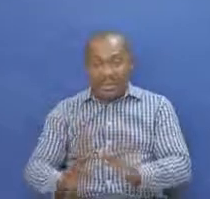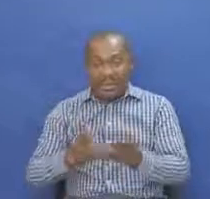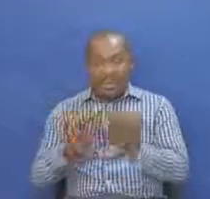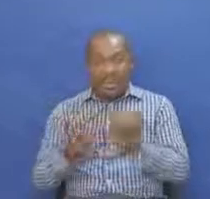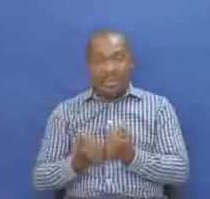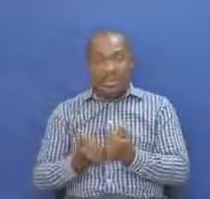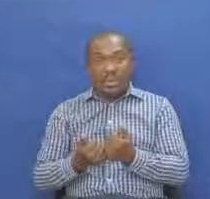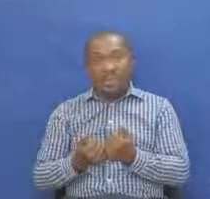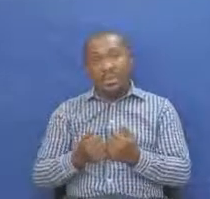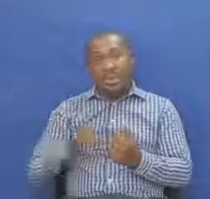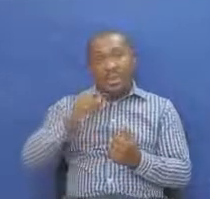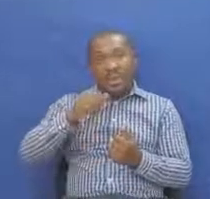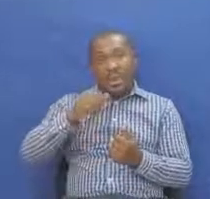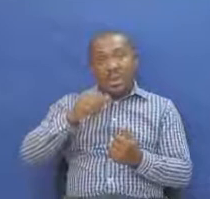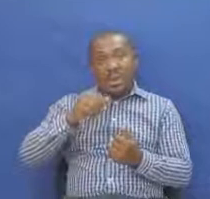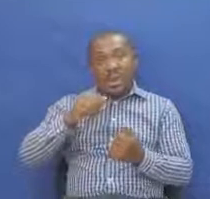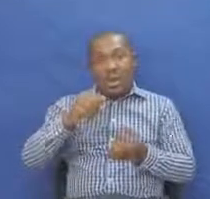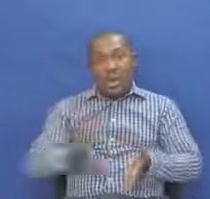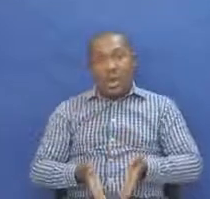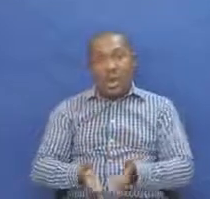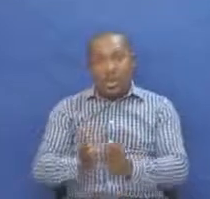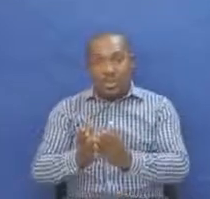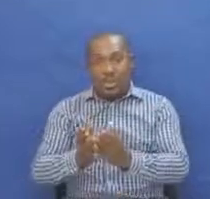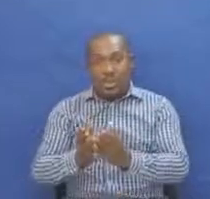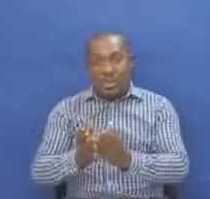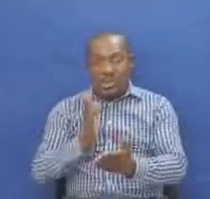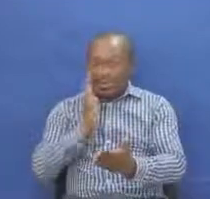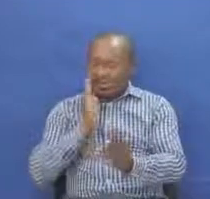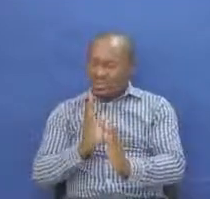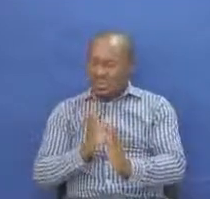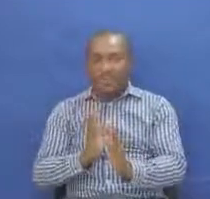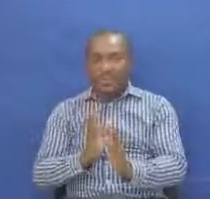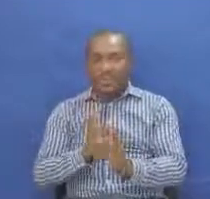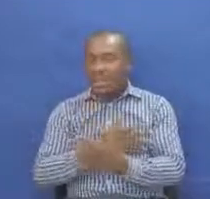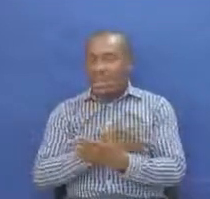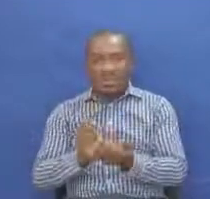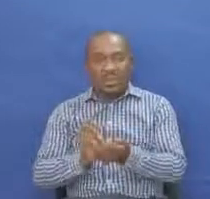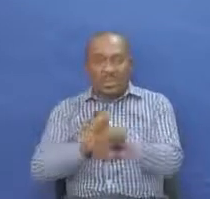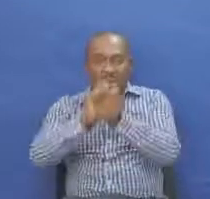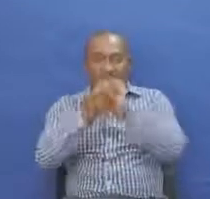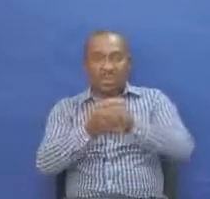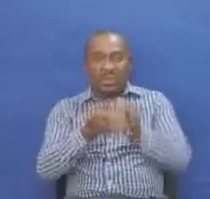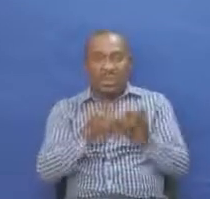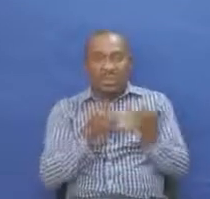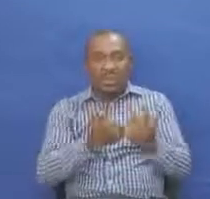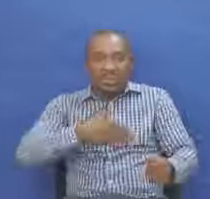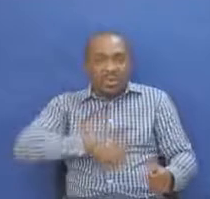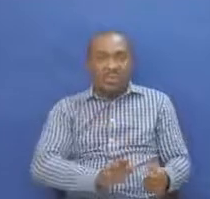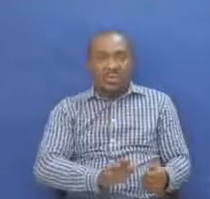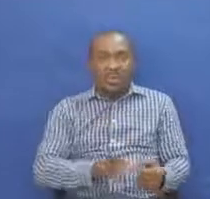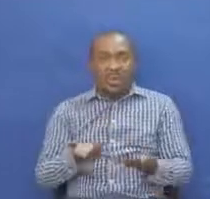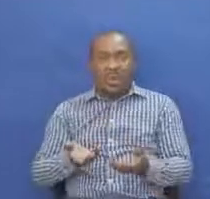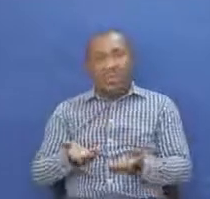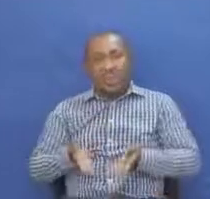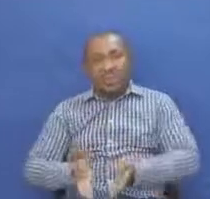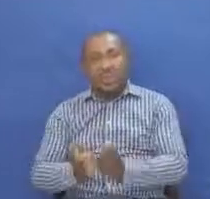a permanent increase in mass and size of an organism. I hope you all now get to understand what